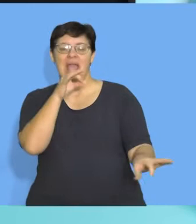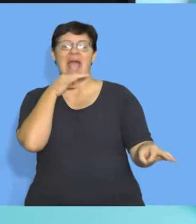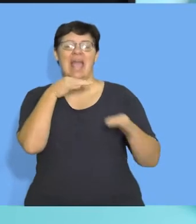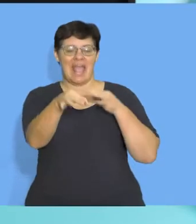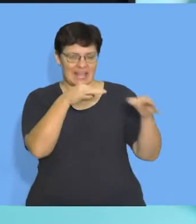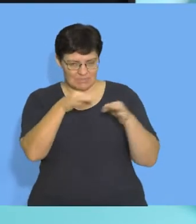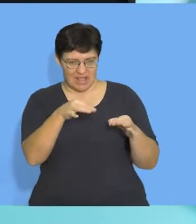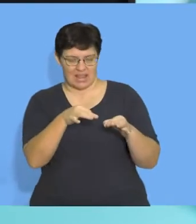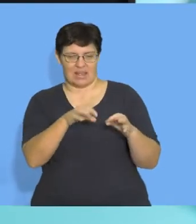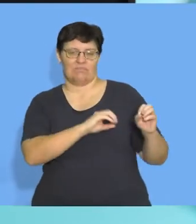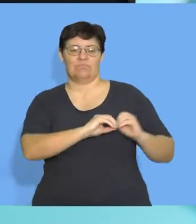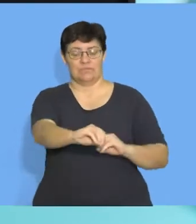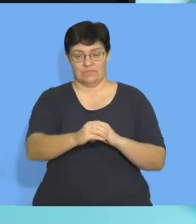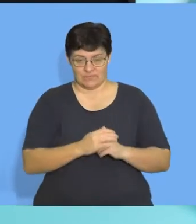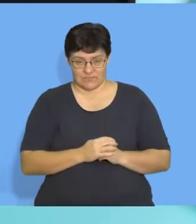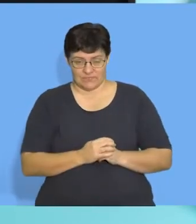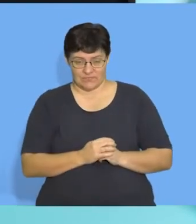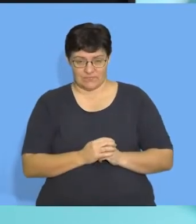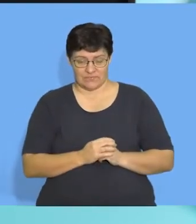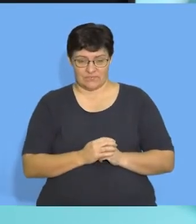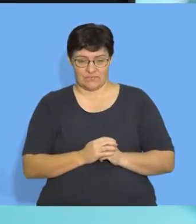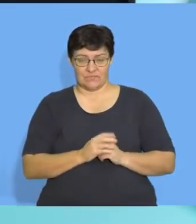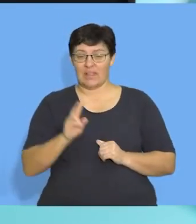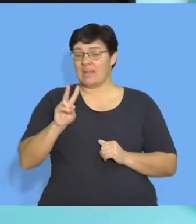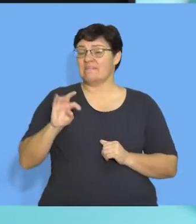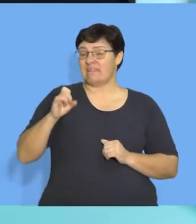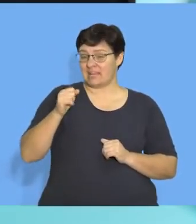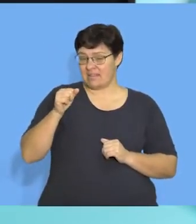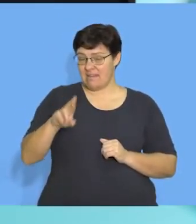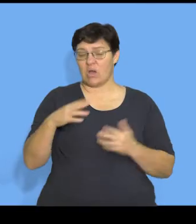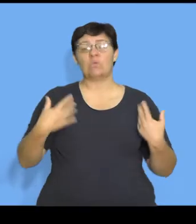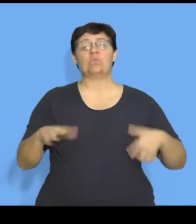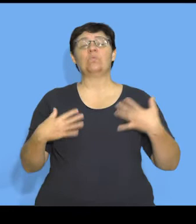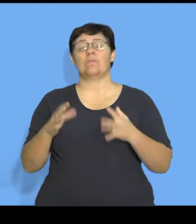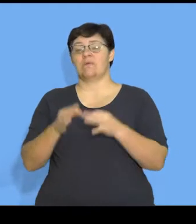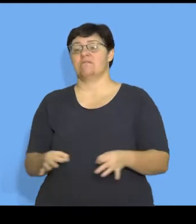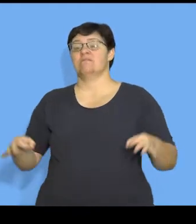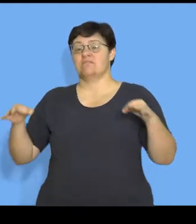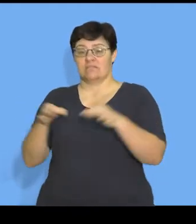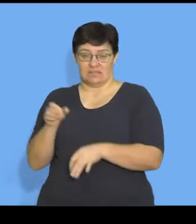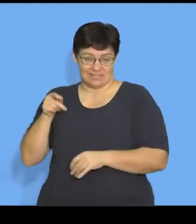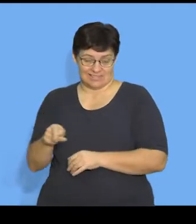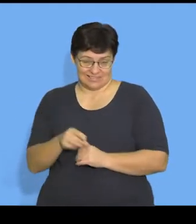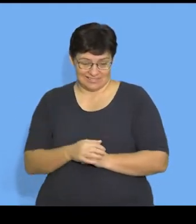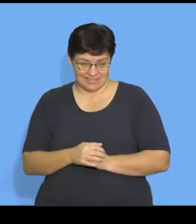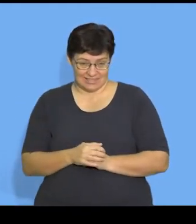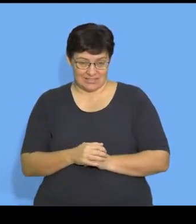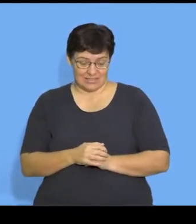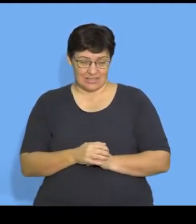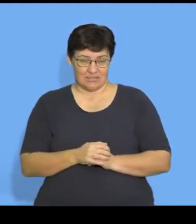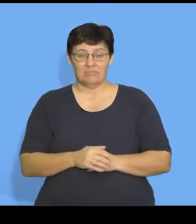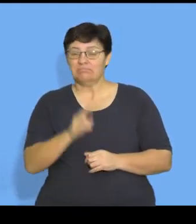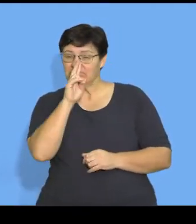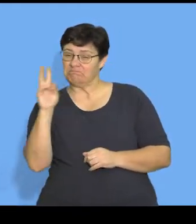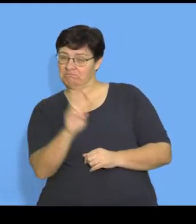the motion. So here our vectors are quite important, okay? Another one, and we're going to see it often in this section,